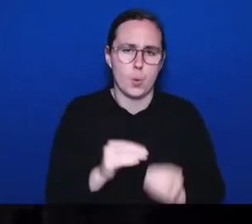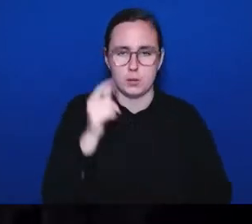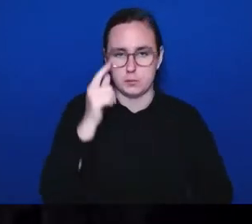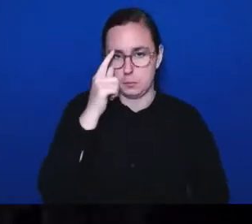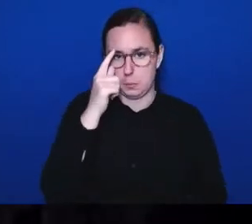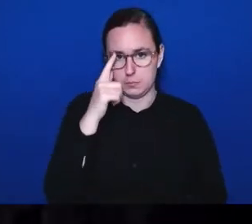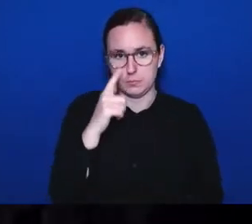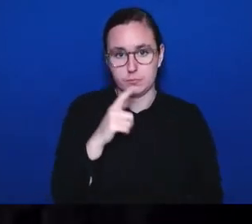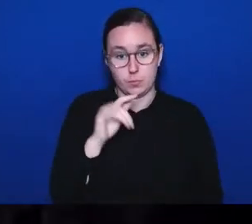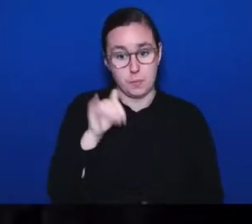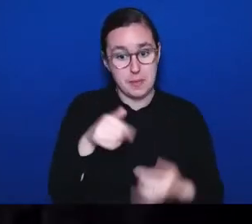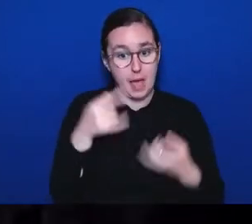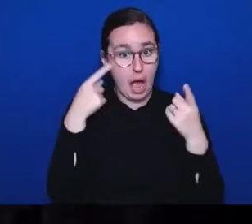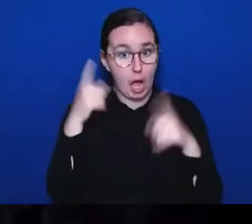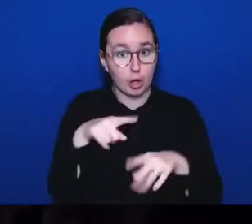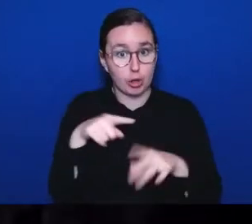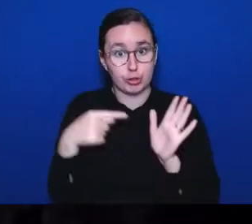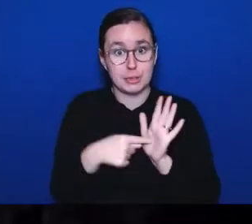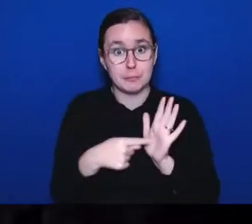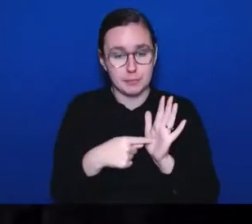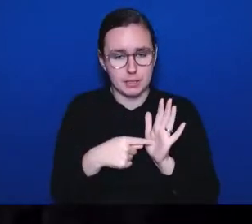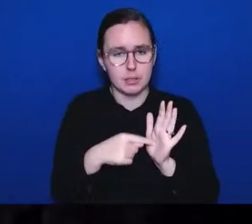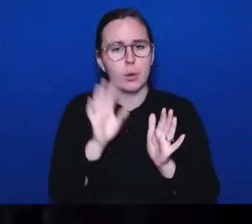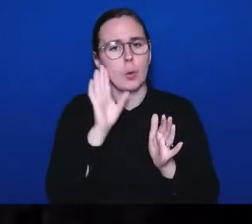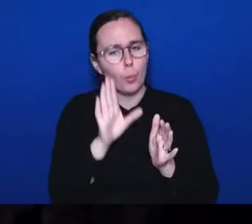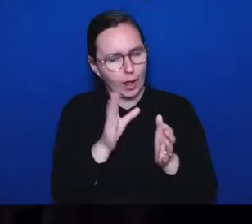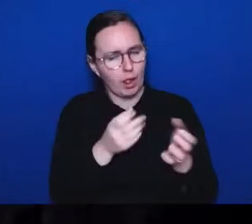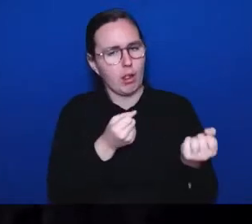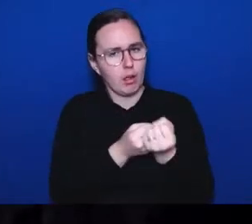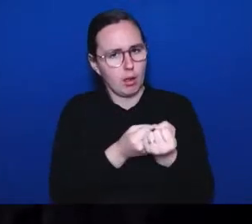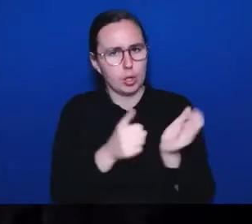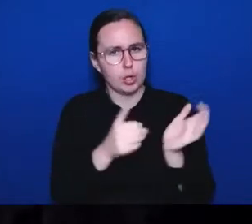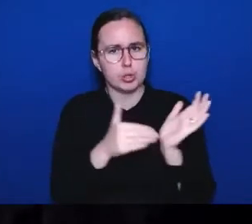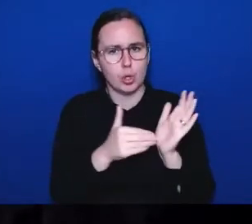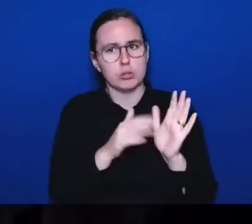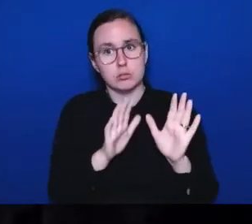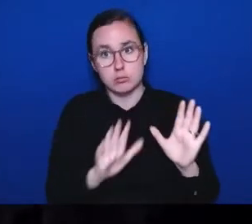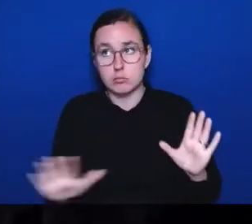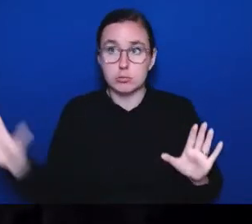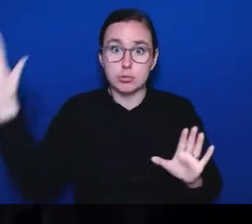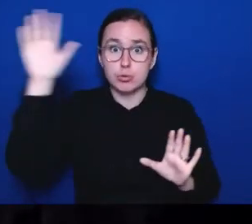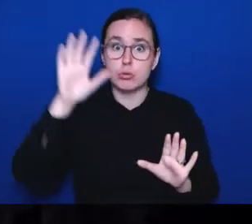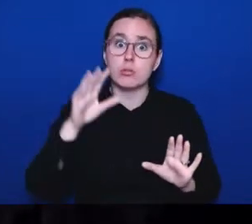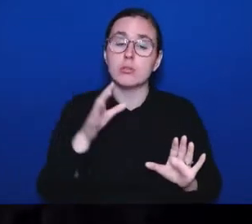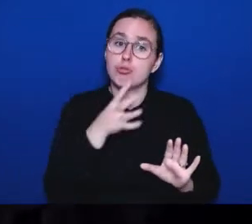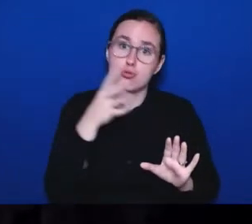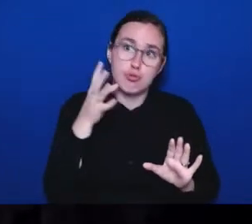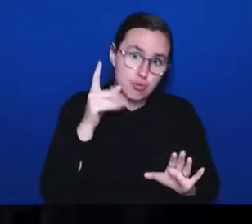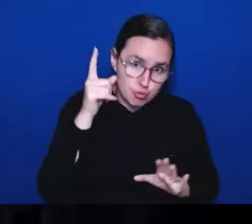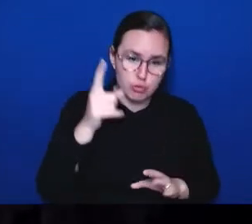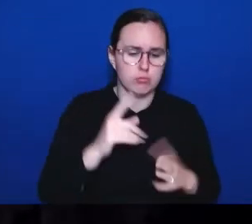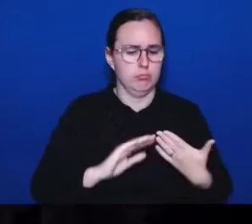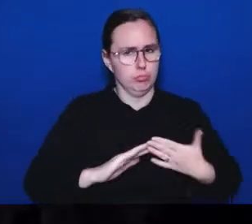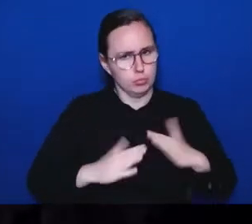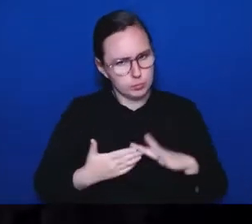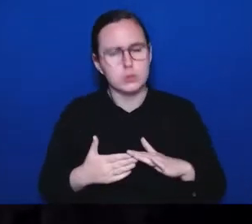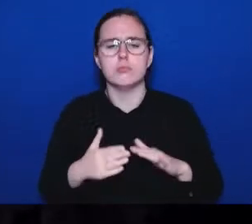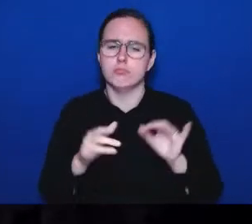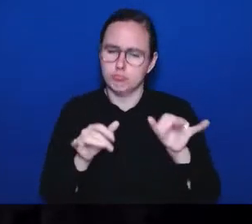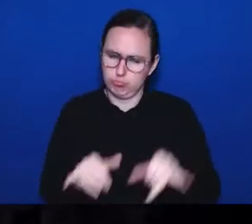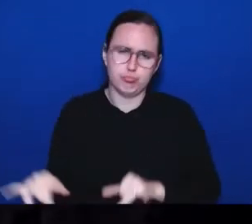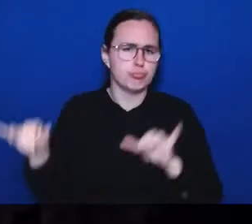arrangements to support healthcare in rural BC, to support the MOCAP program, which is important for many communities in